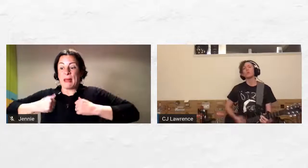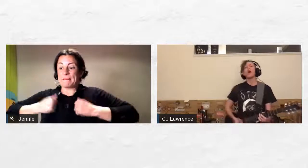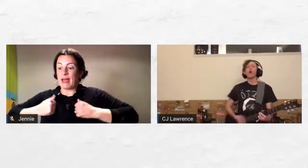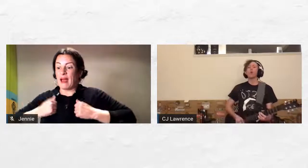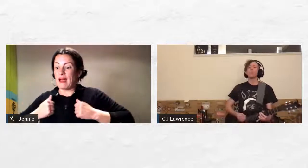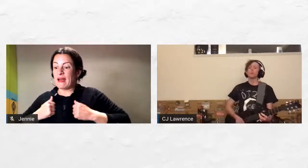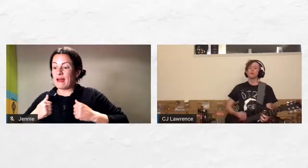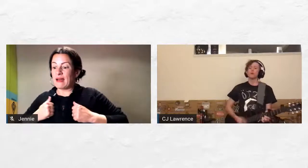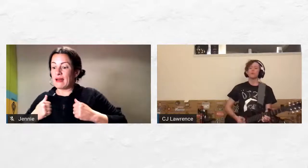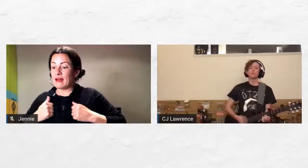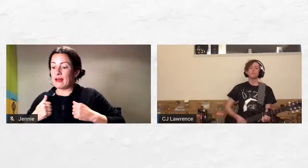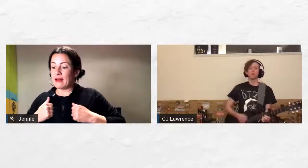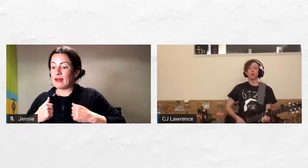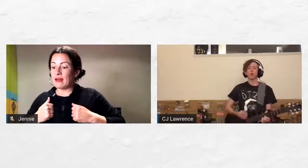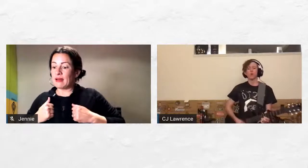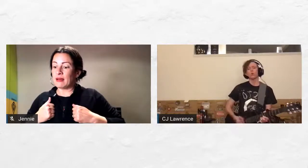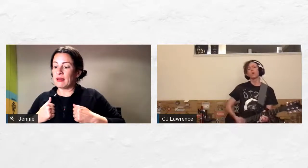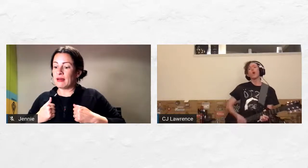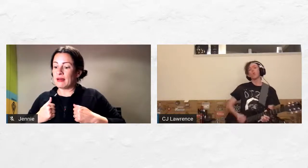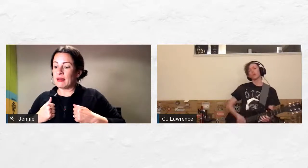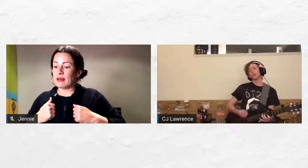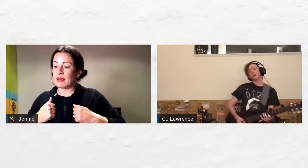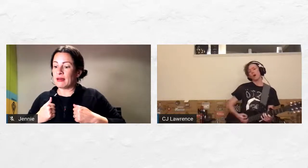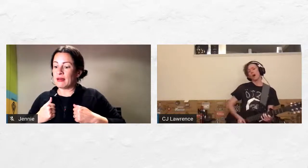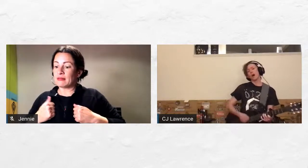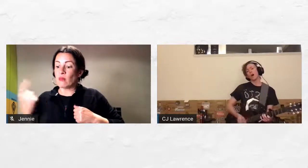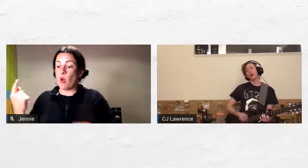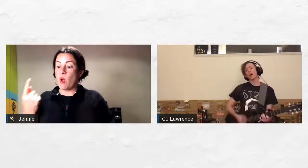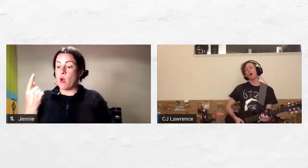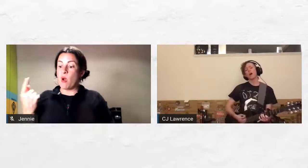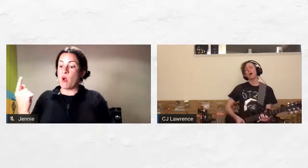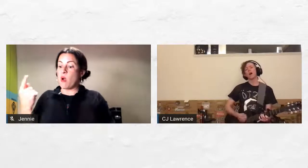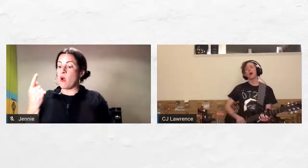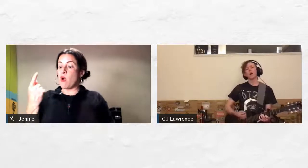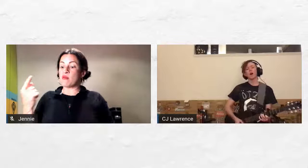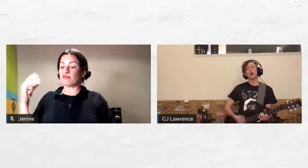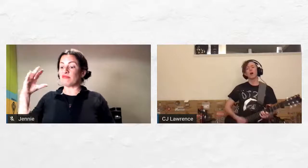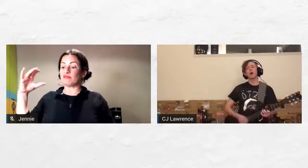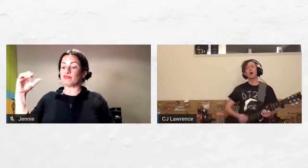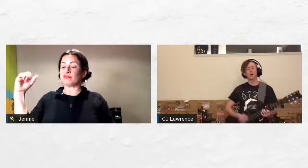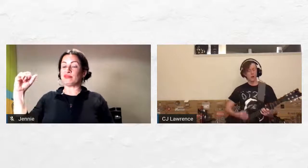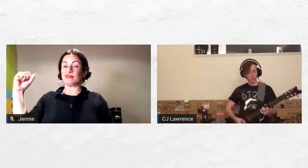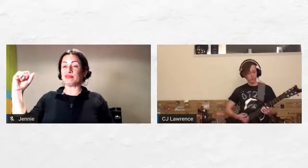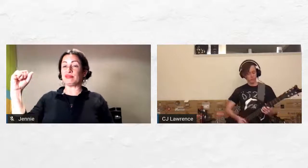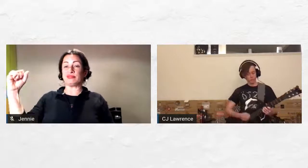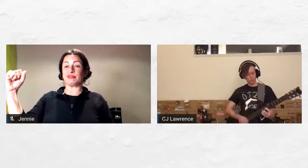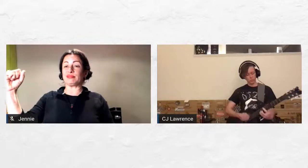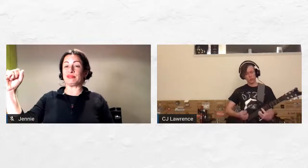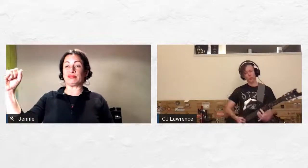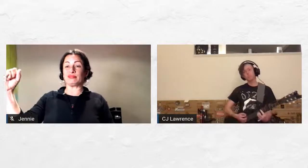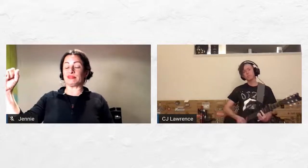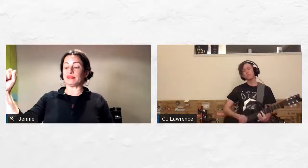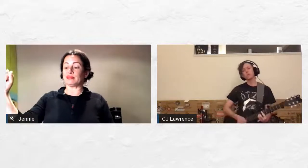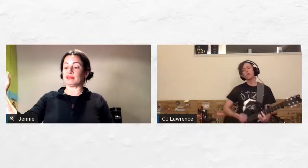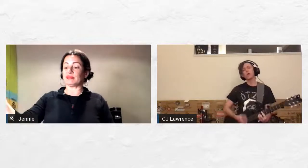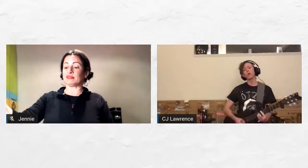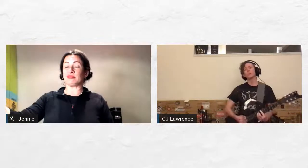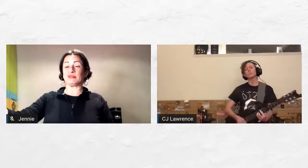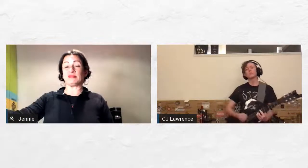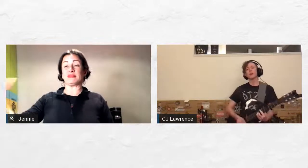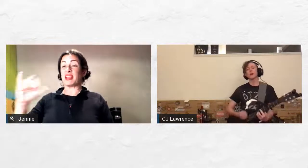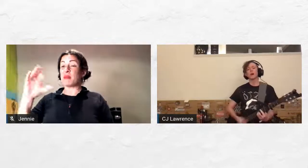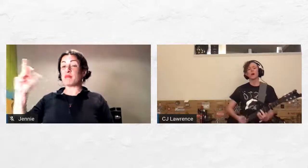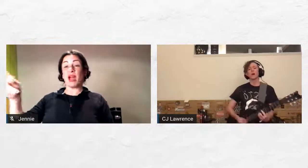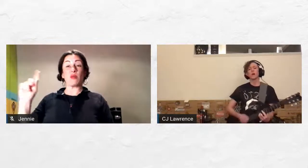alone. Open road, walking back to your